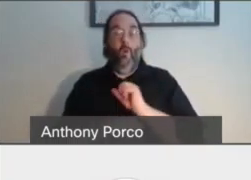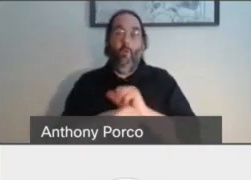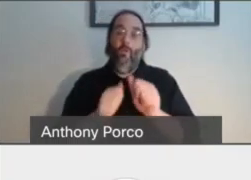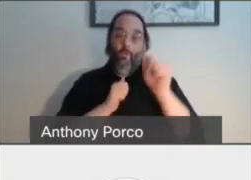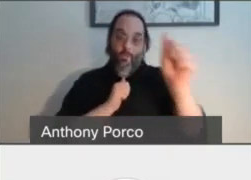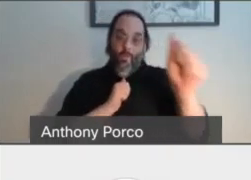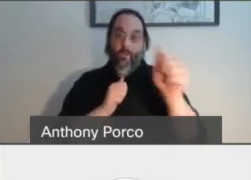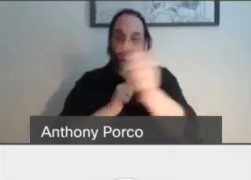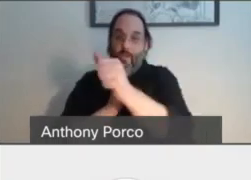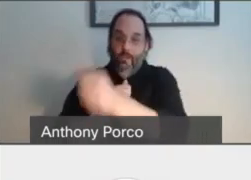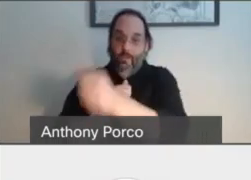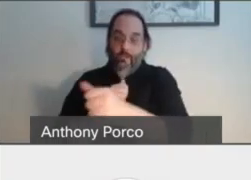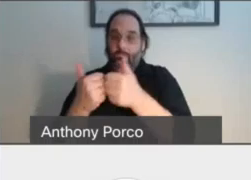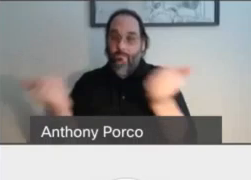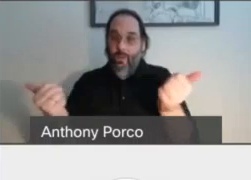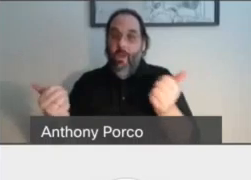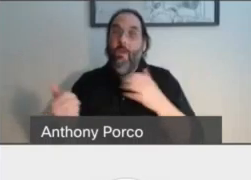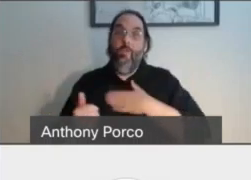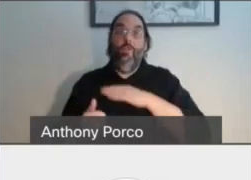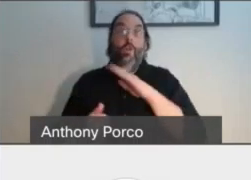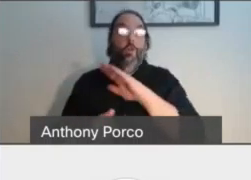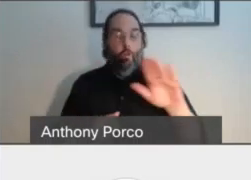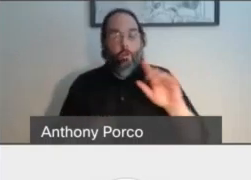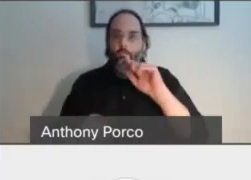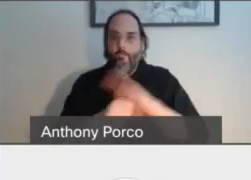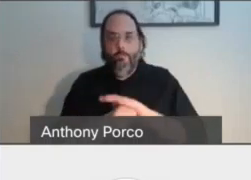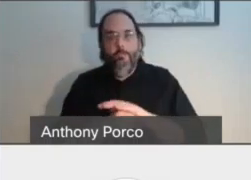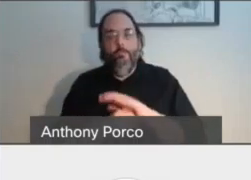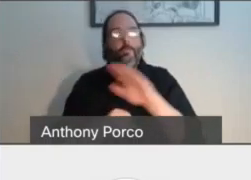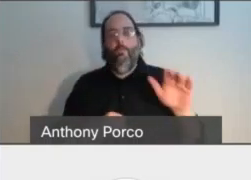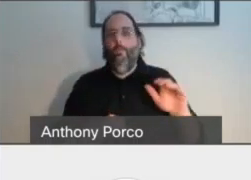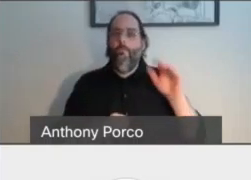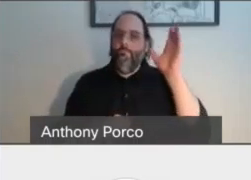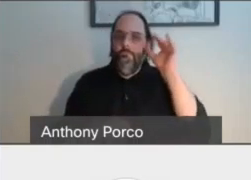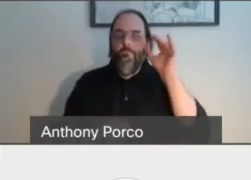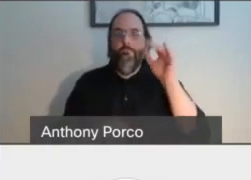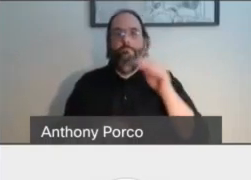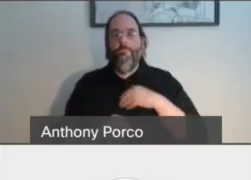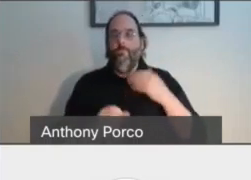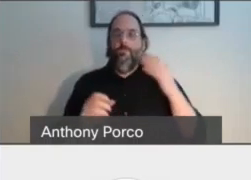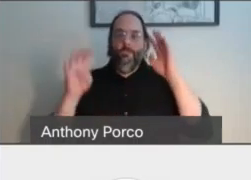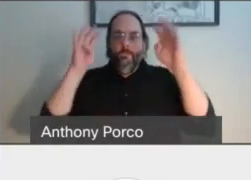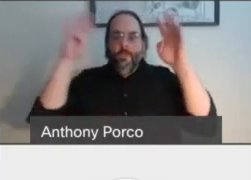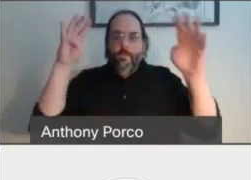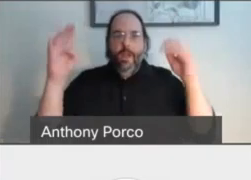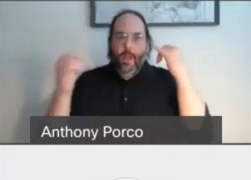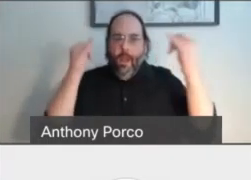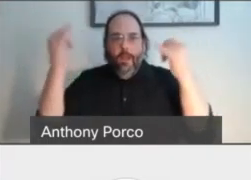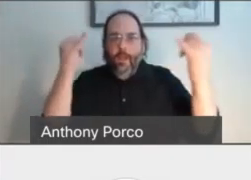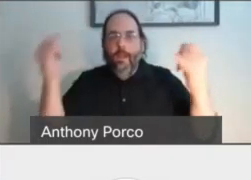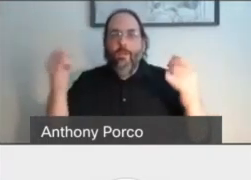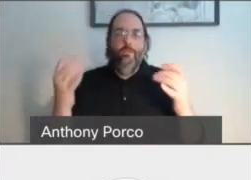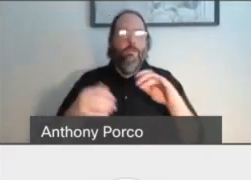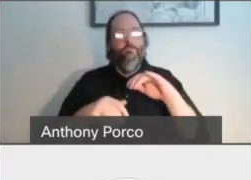of you and your dedication to the people that we support, your resilience, your innovative approaches that you've implemented to maintain